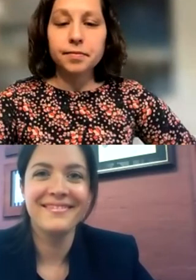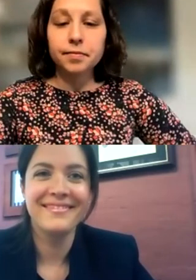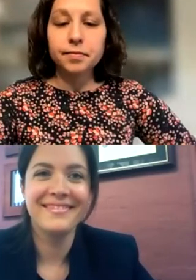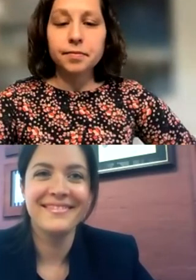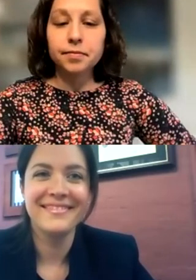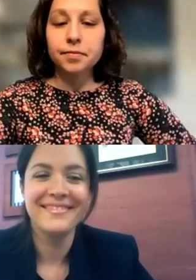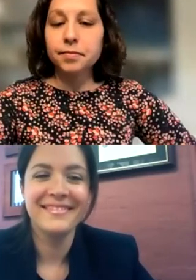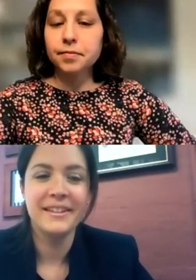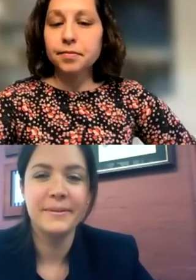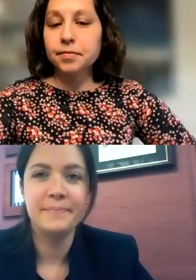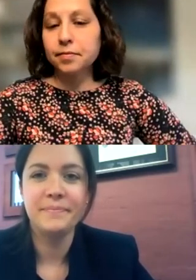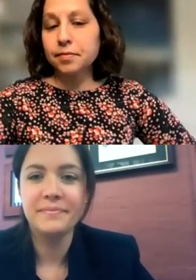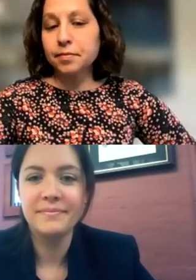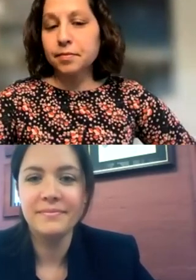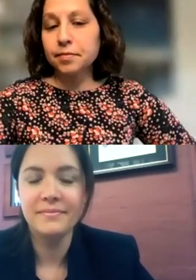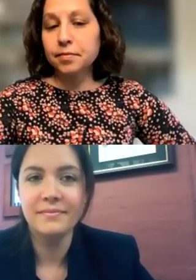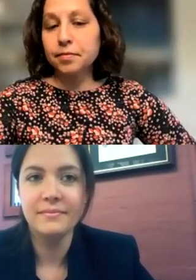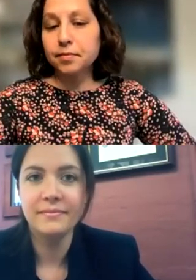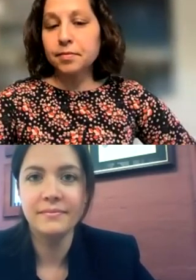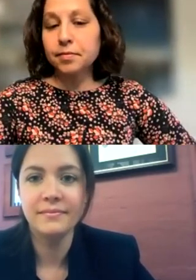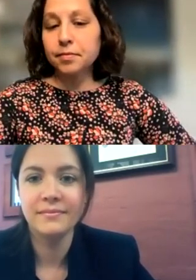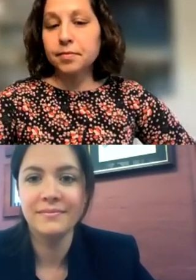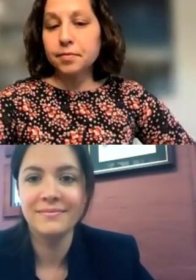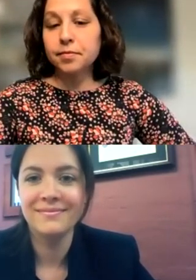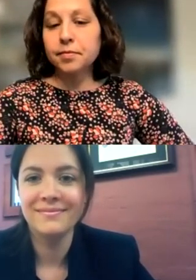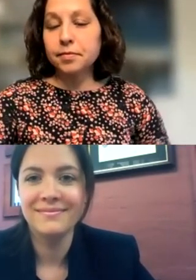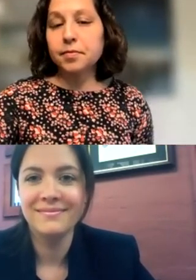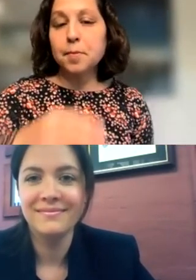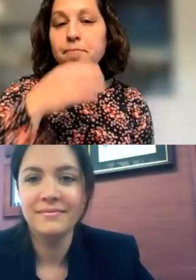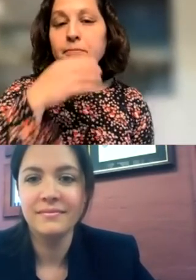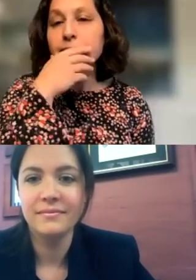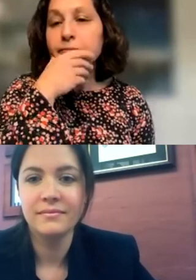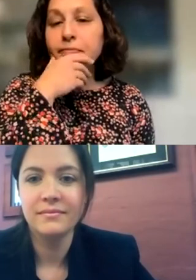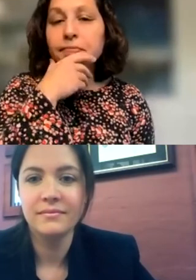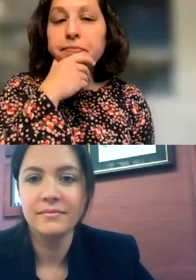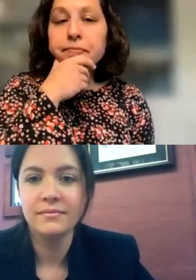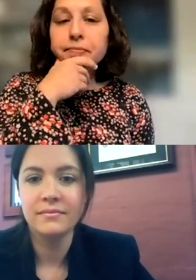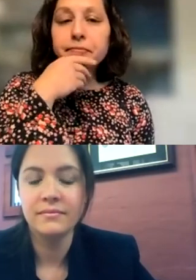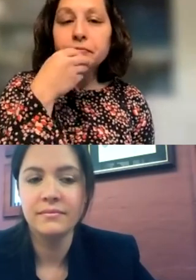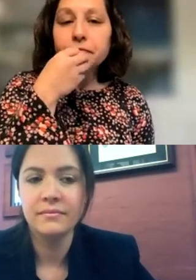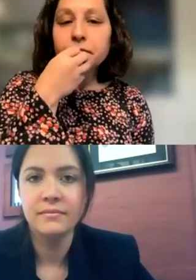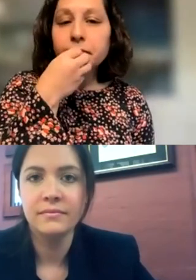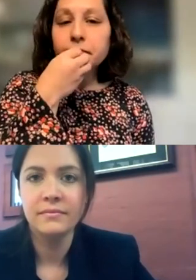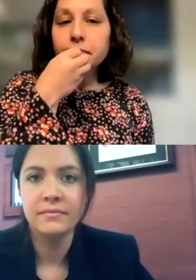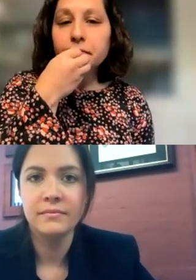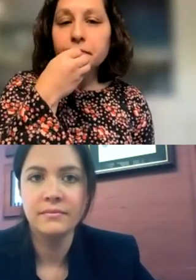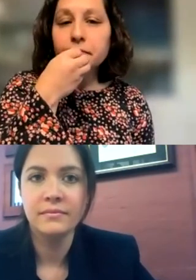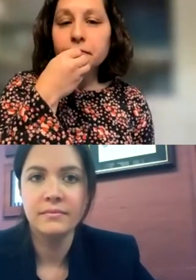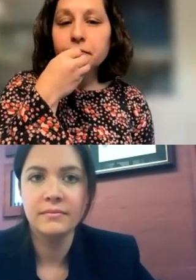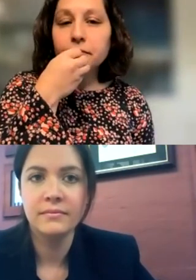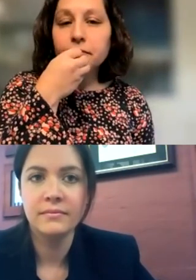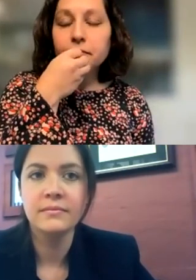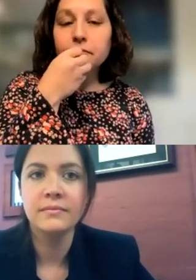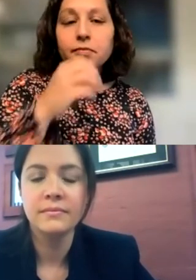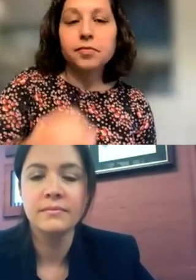I know in my second department, that is a non-issue. But if a resident is needing support in that